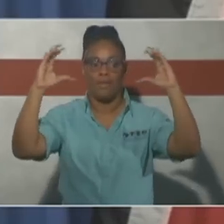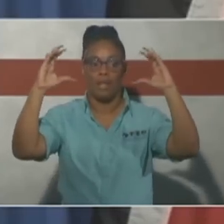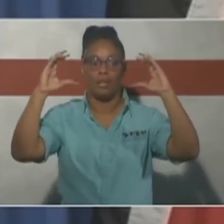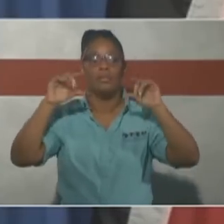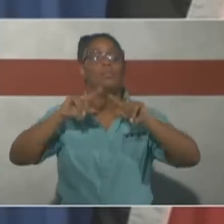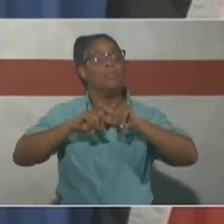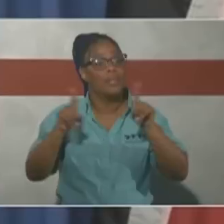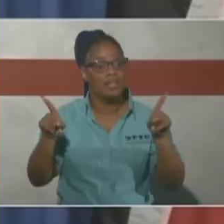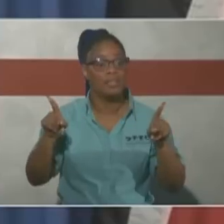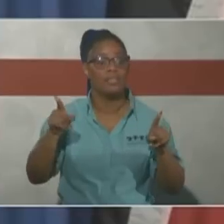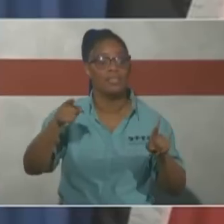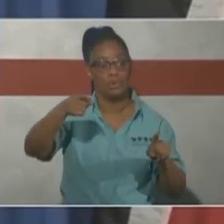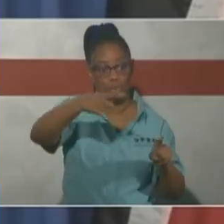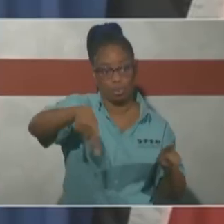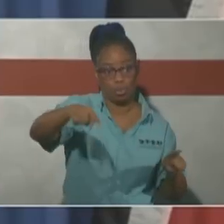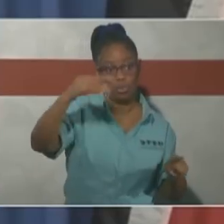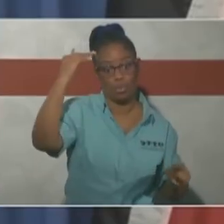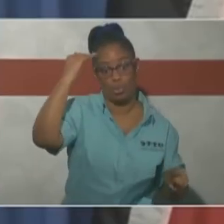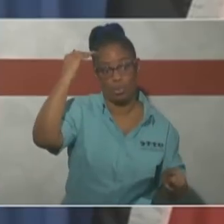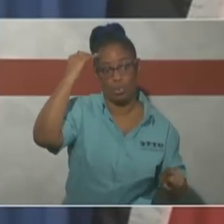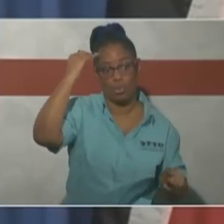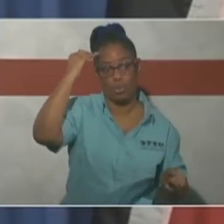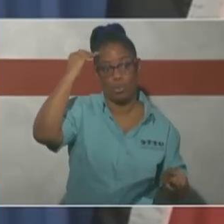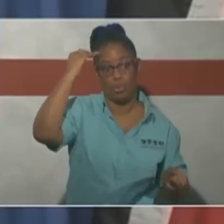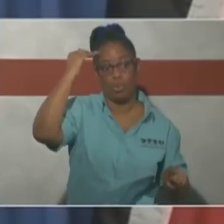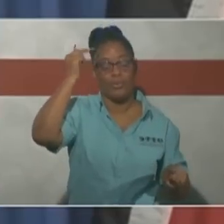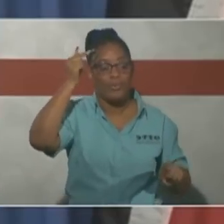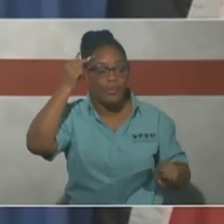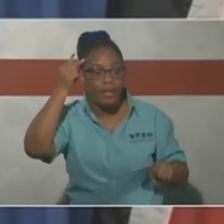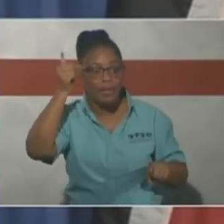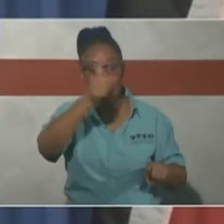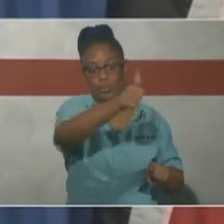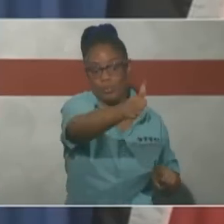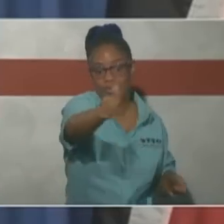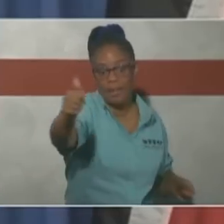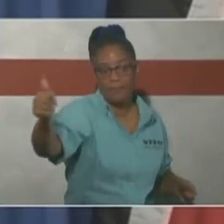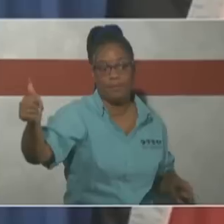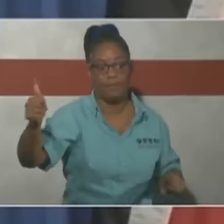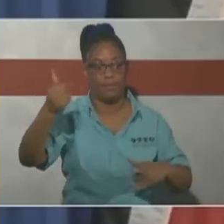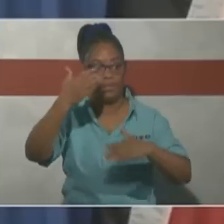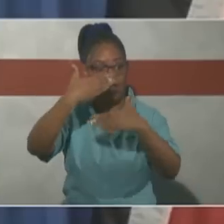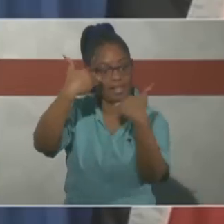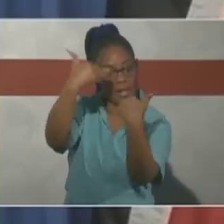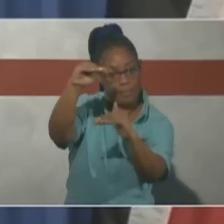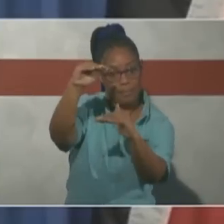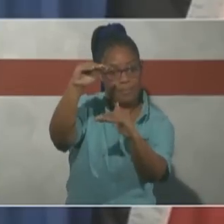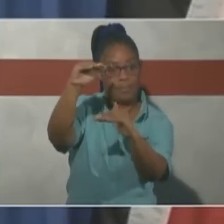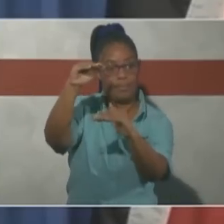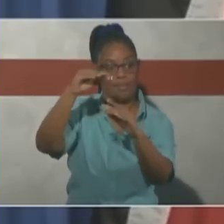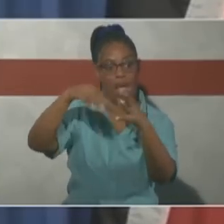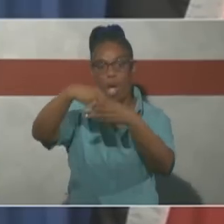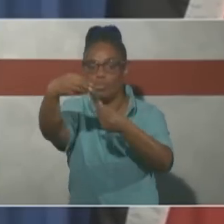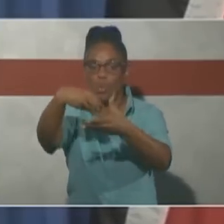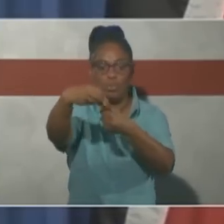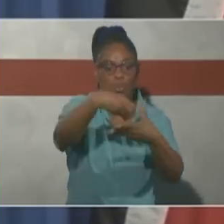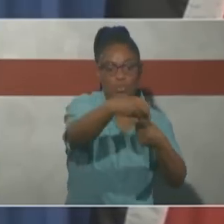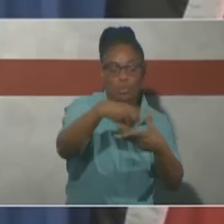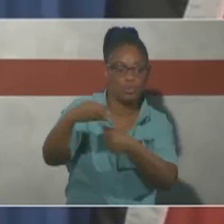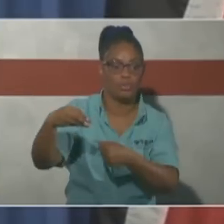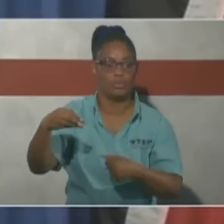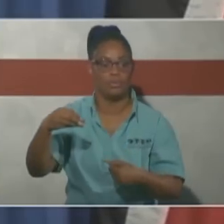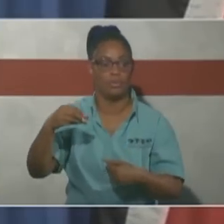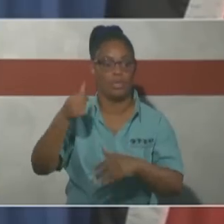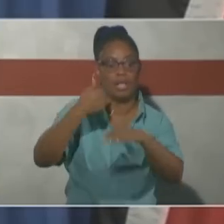We do not believe that the situation warrants us to not have carnival. But we believe that it warrants